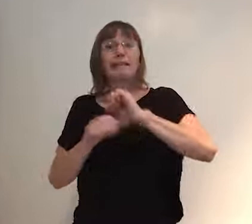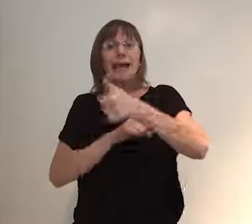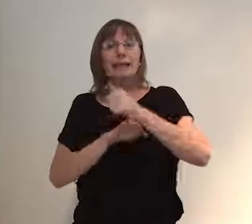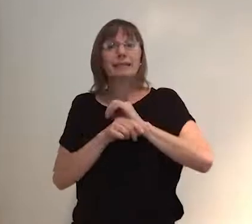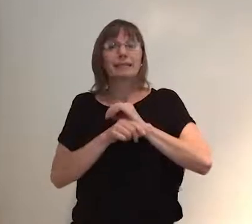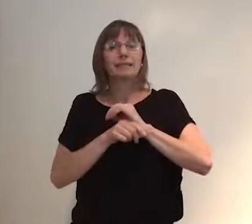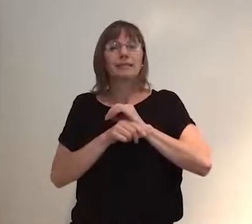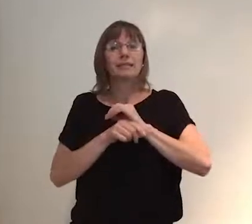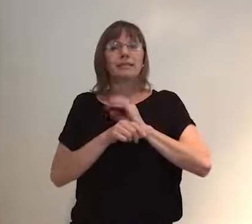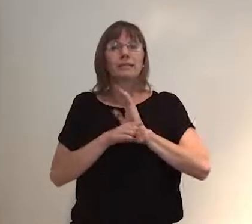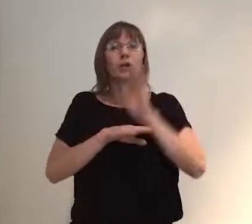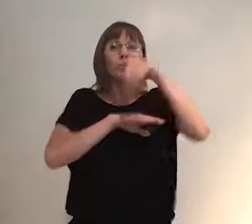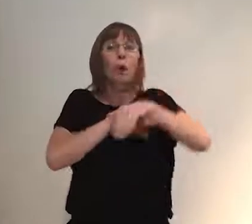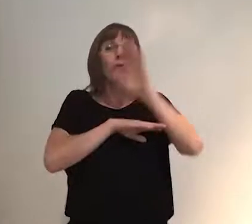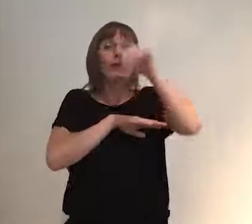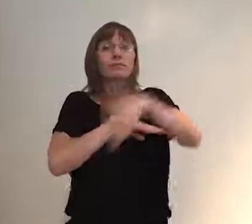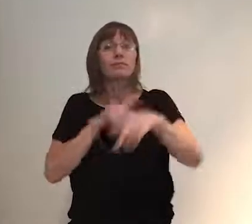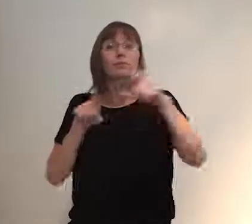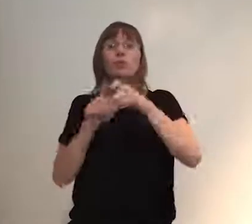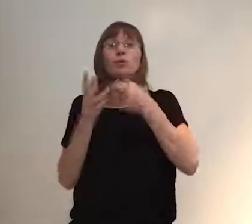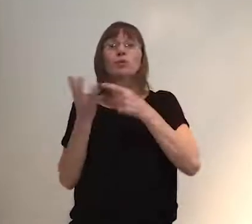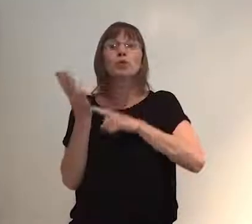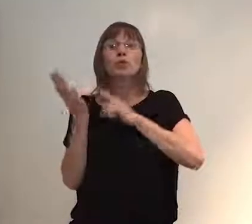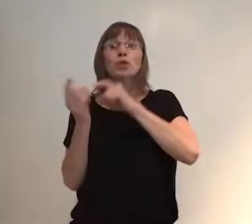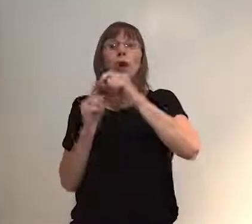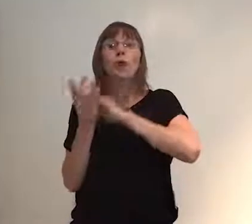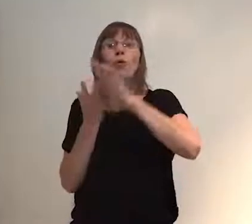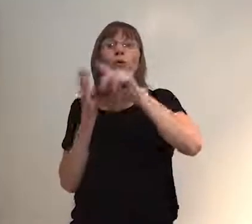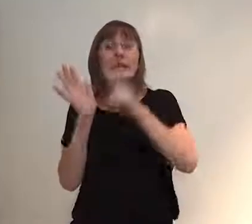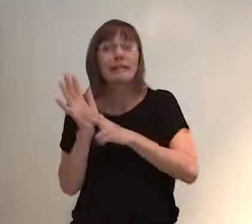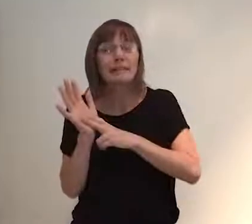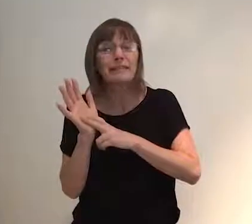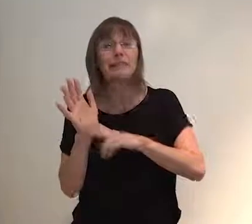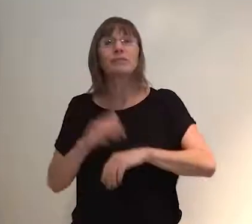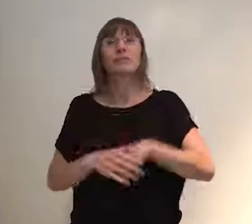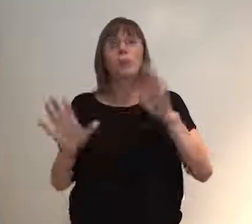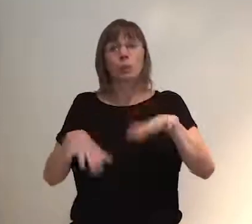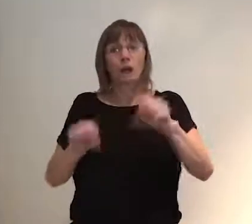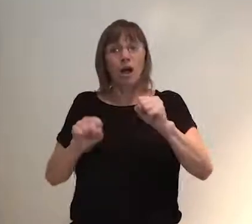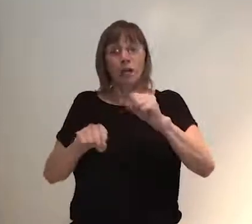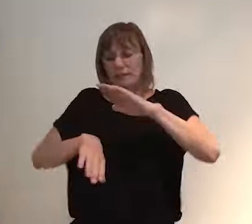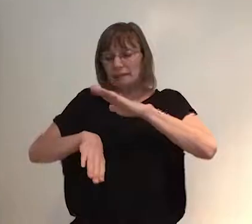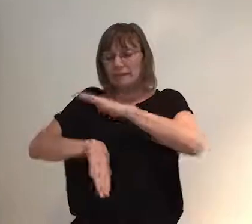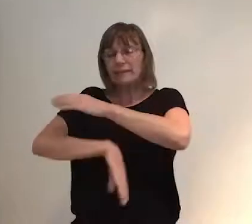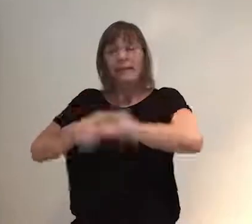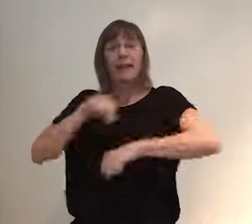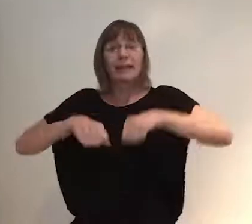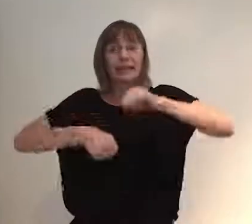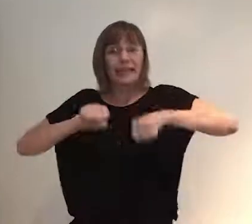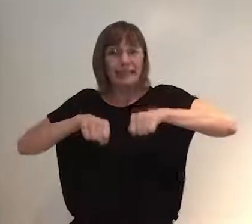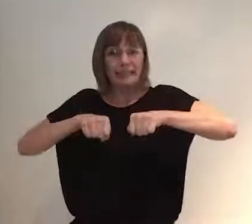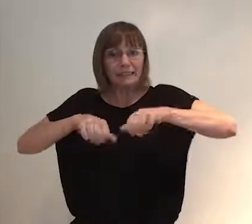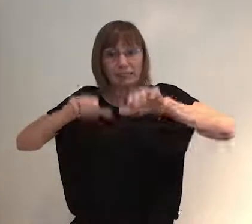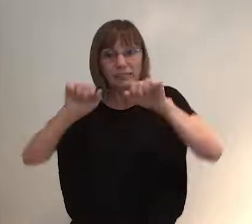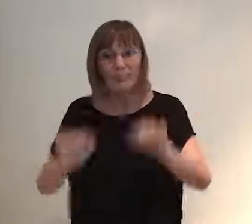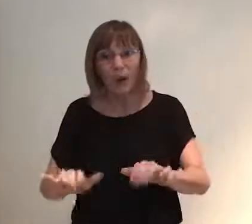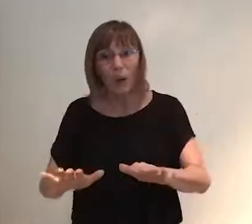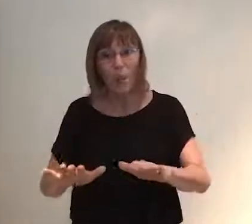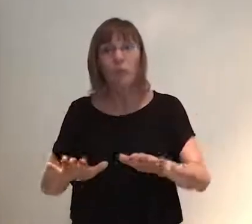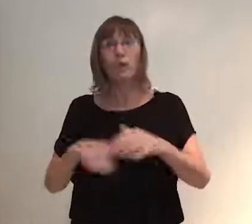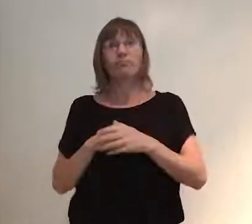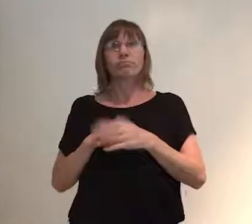going to go into is dolphin pose. So we start off on our knees again, clasp our hands